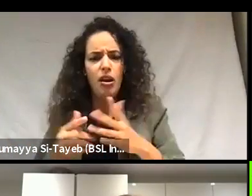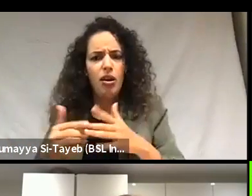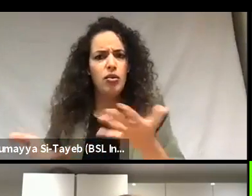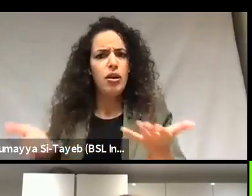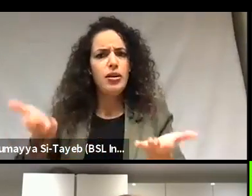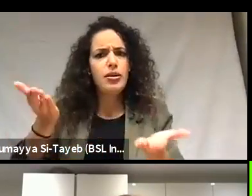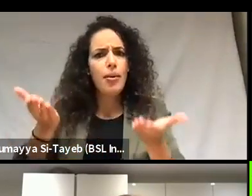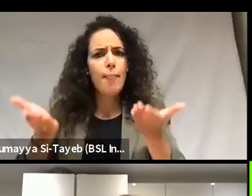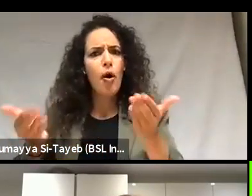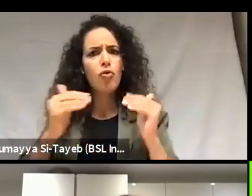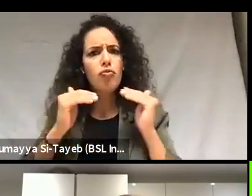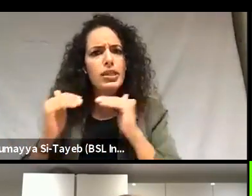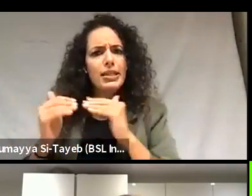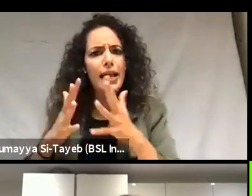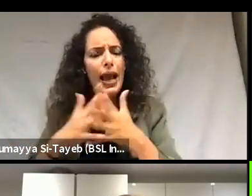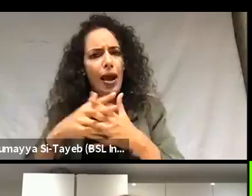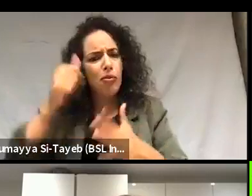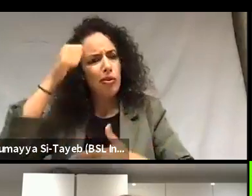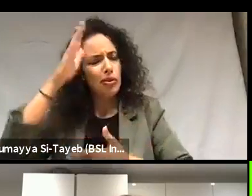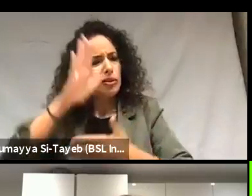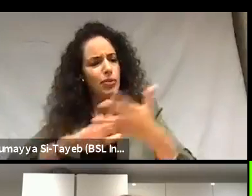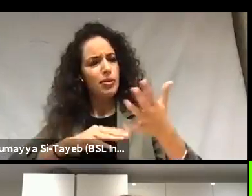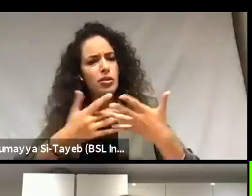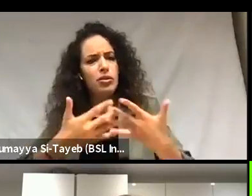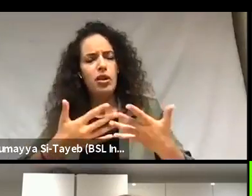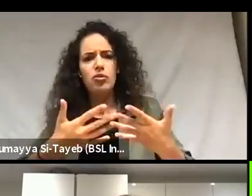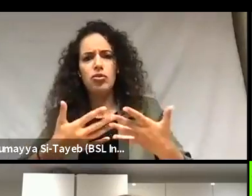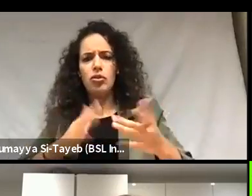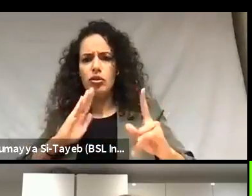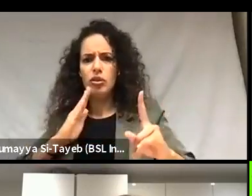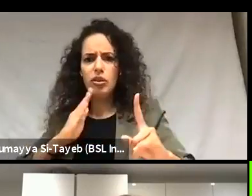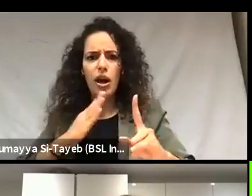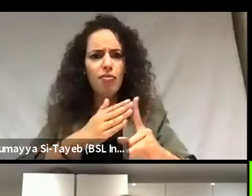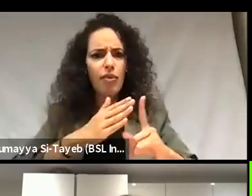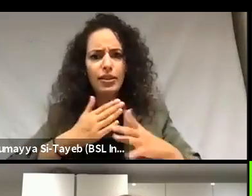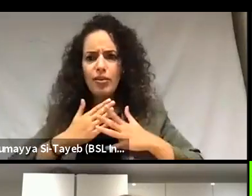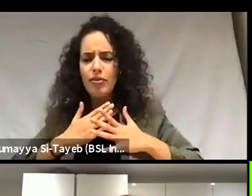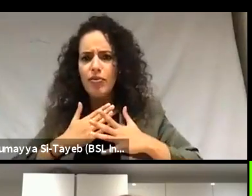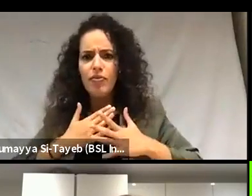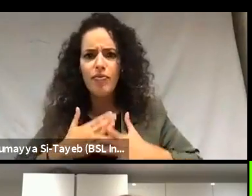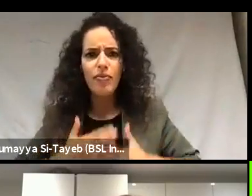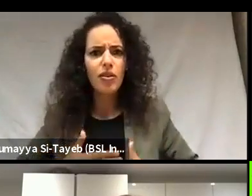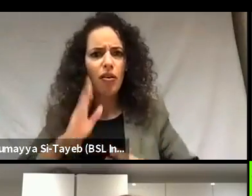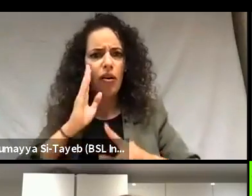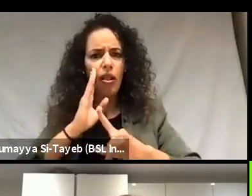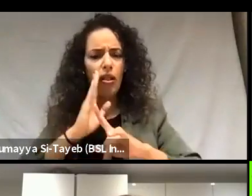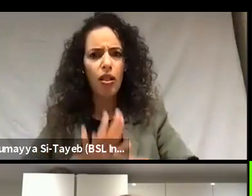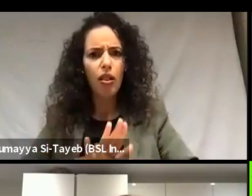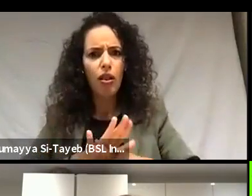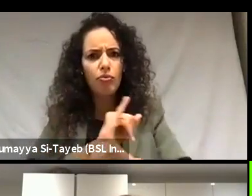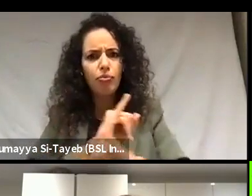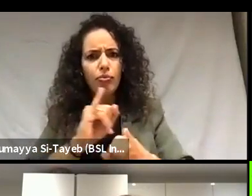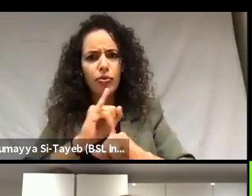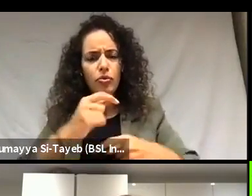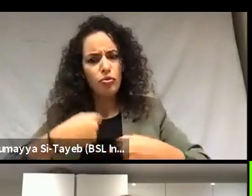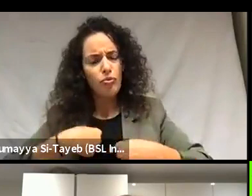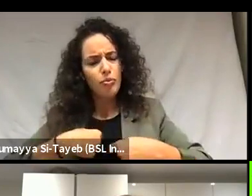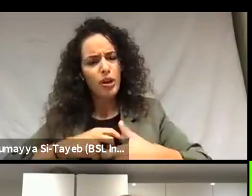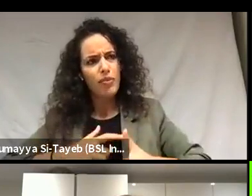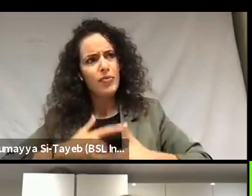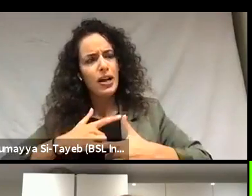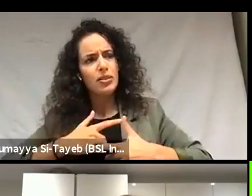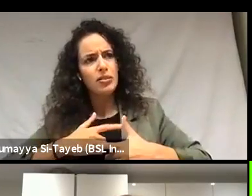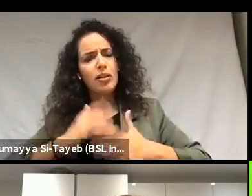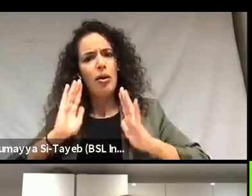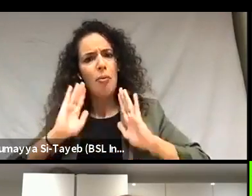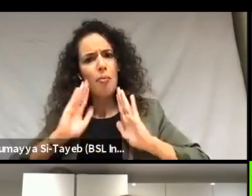and physical racism. And so it's been one of my academic journeys to look at these far right. And